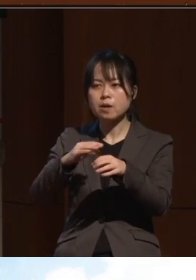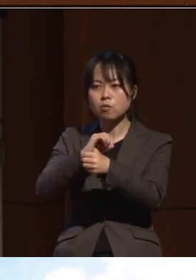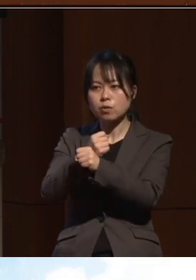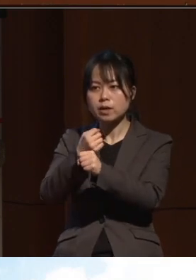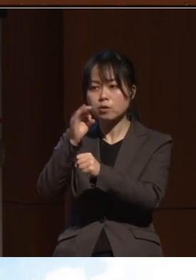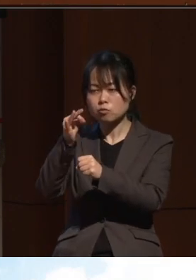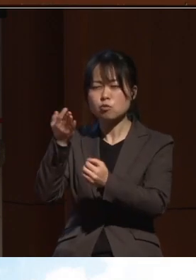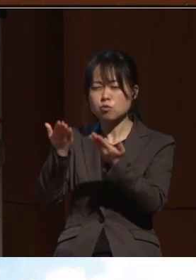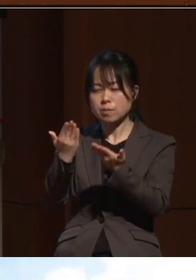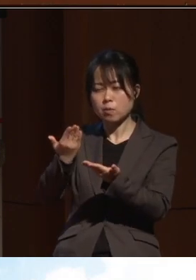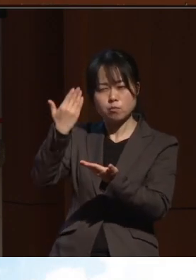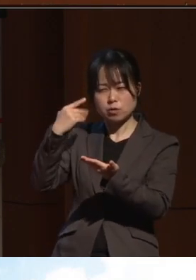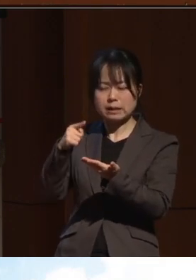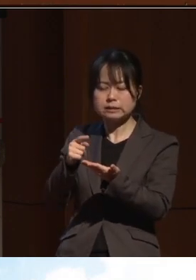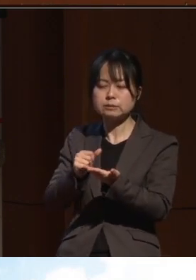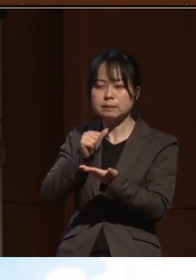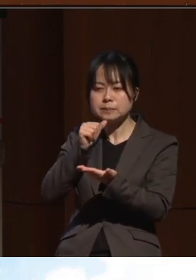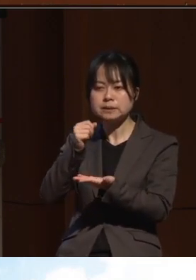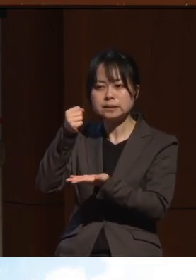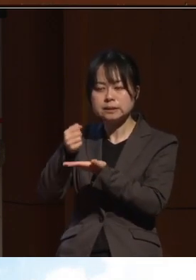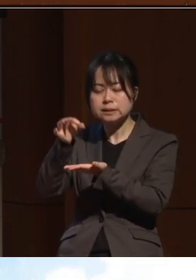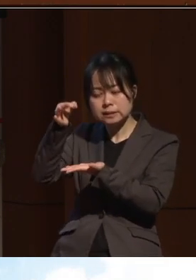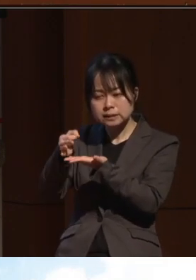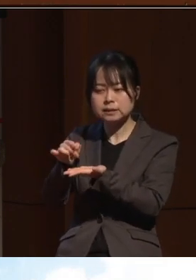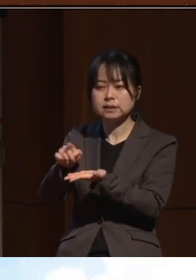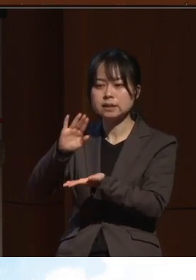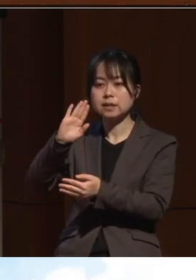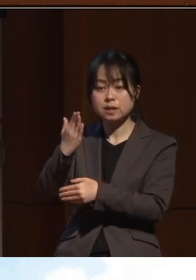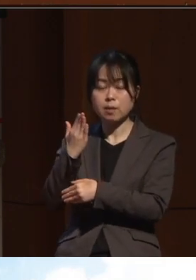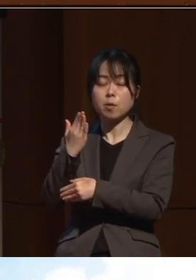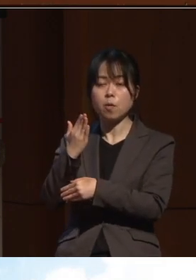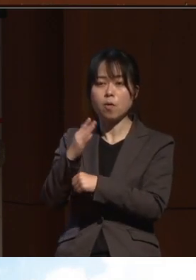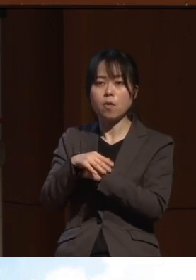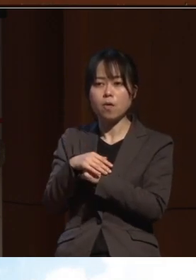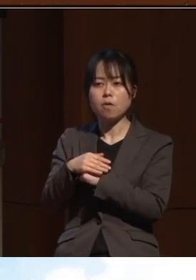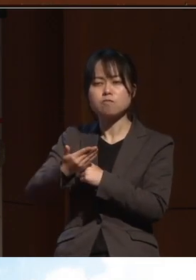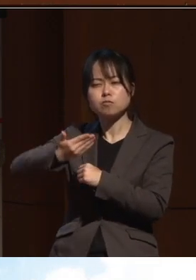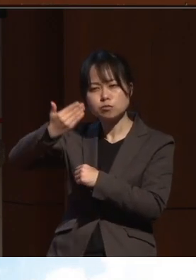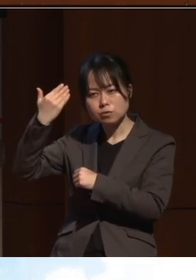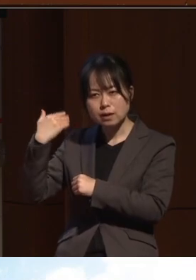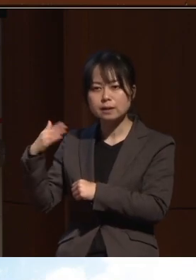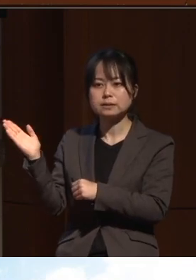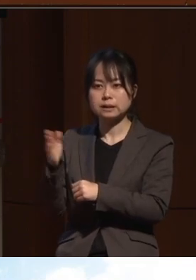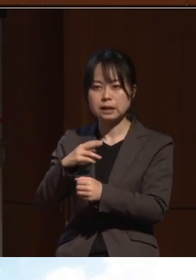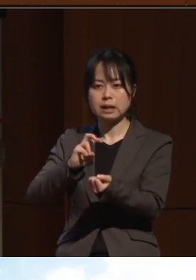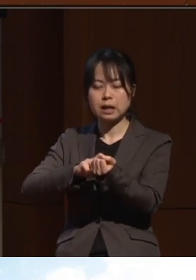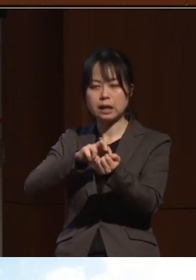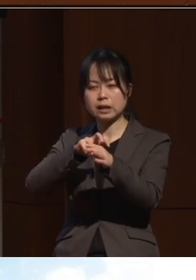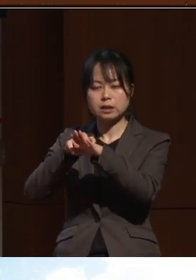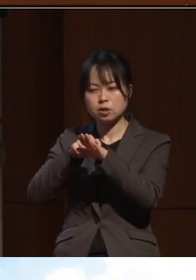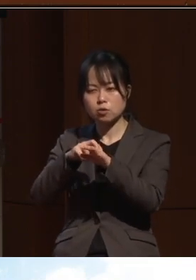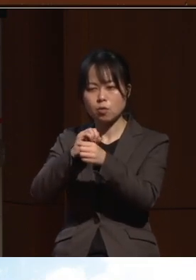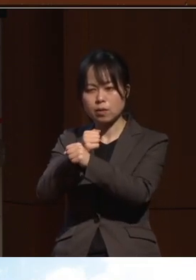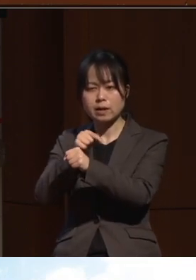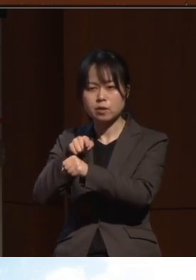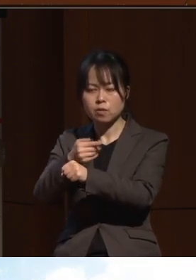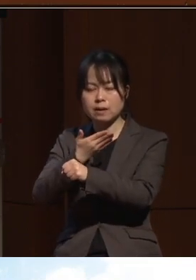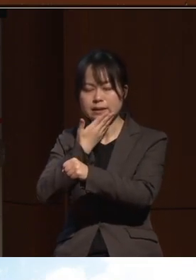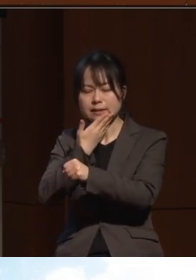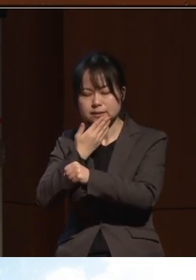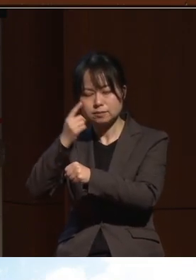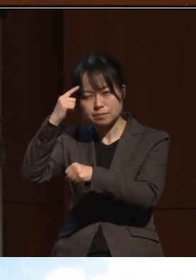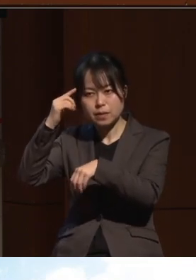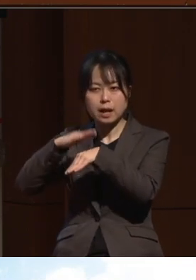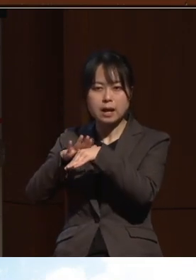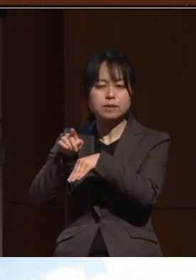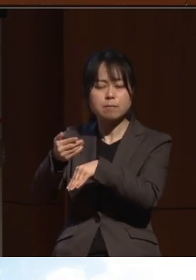standards. But I think that demonstrates the early nature of the importance of medical research over the last 100 years. One of the things that